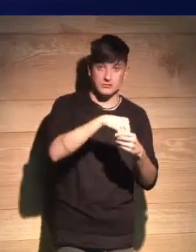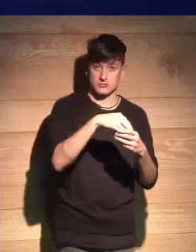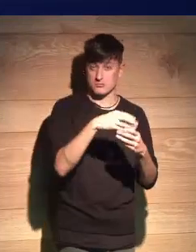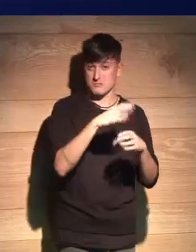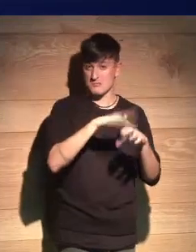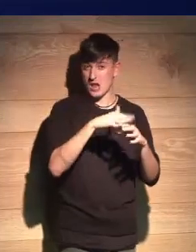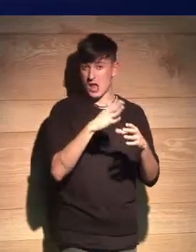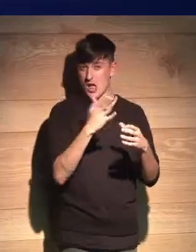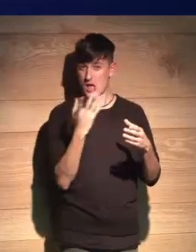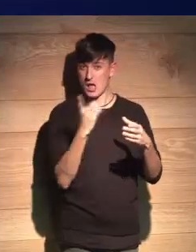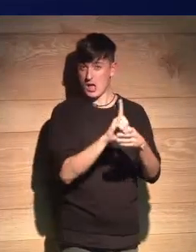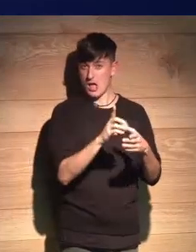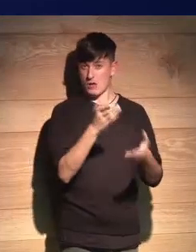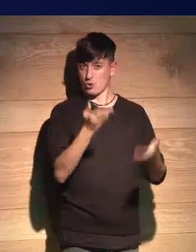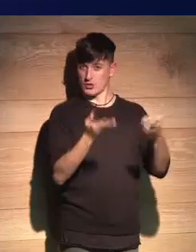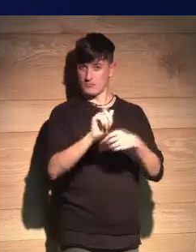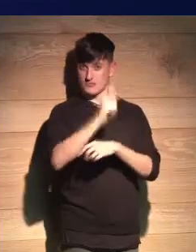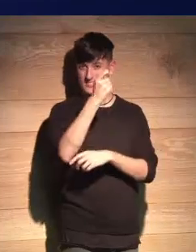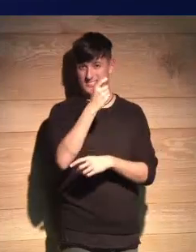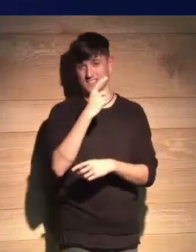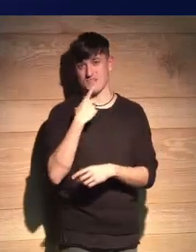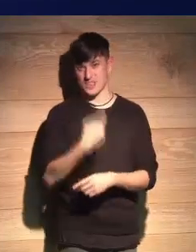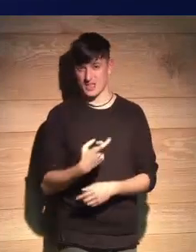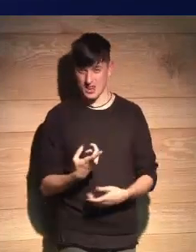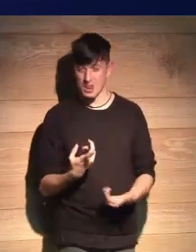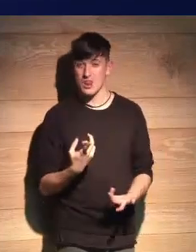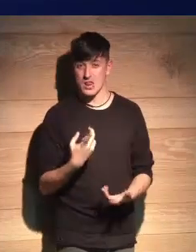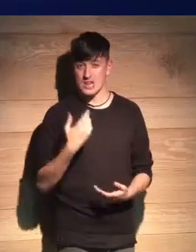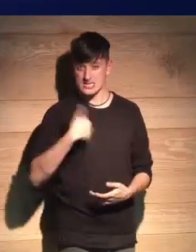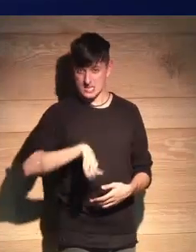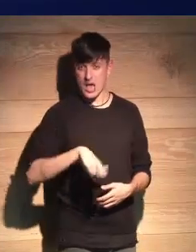it's difficult to do what's fair.